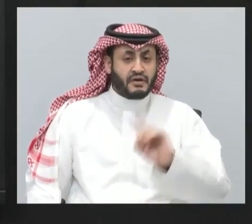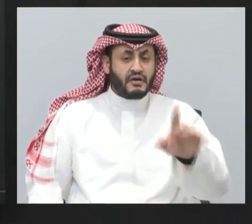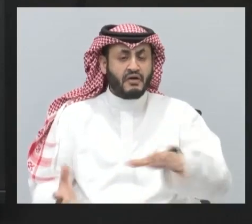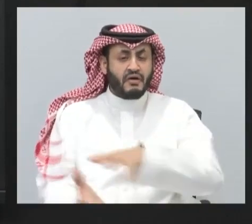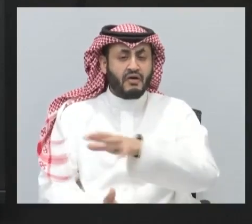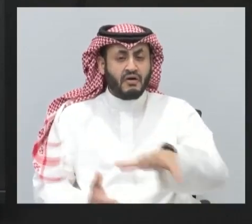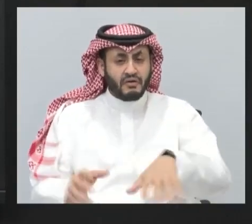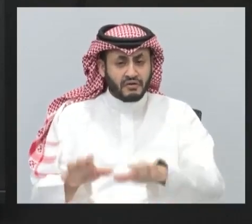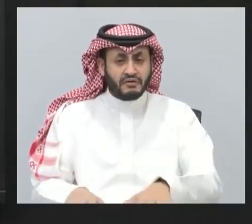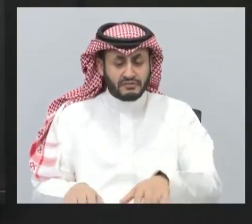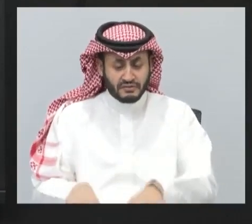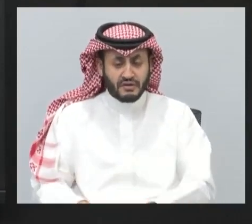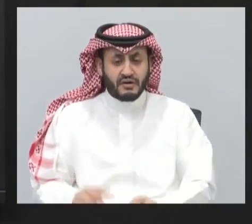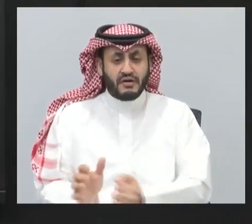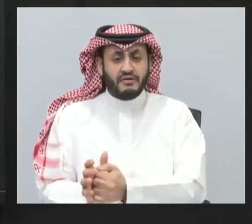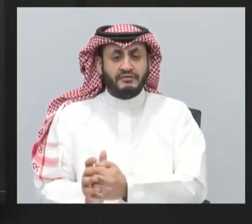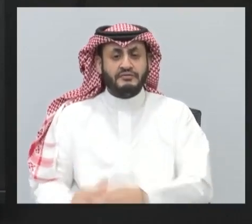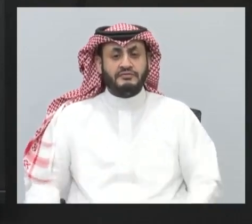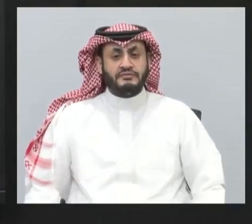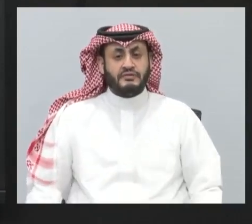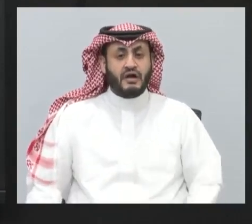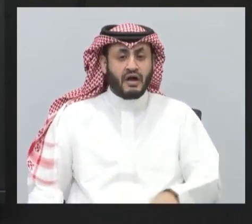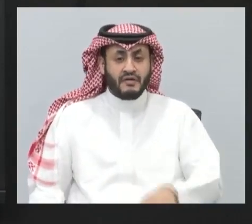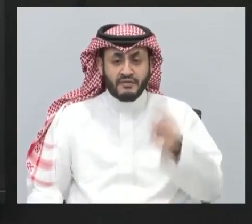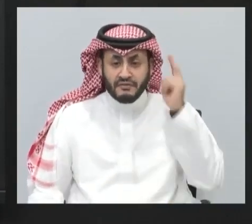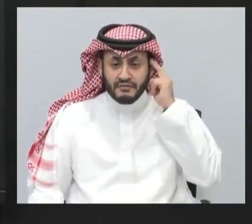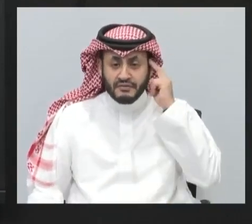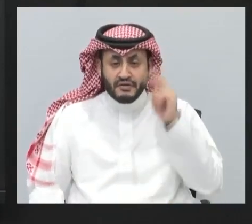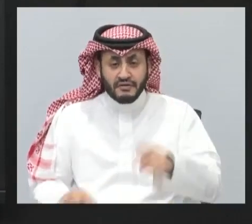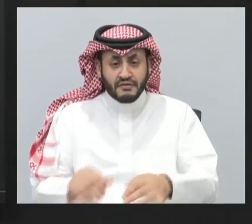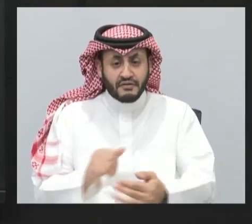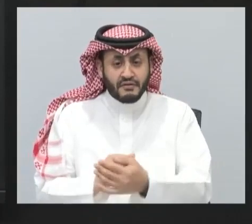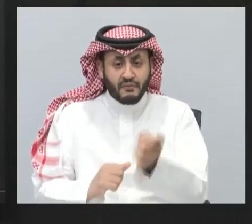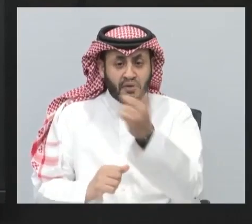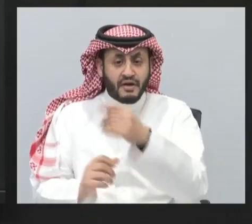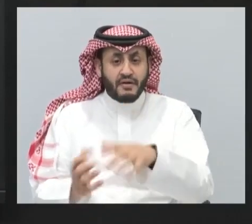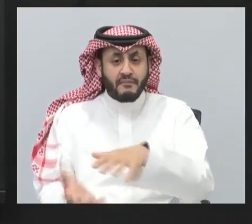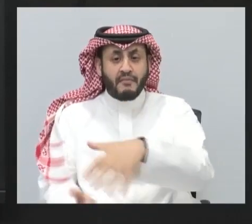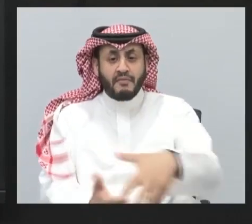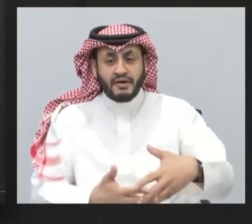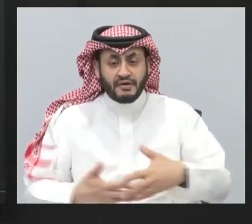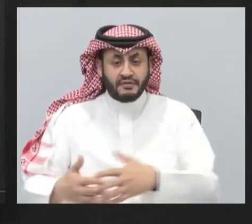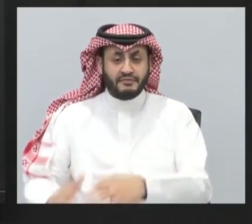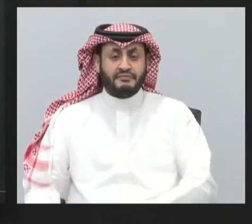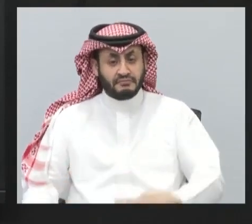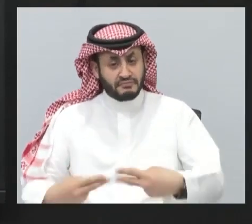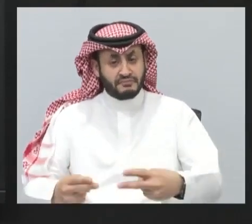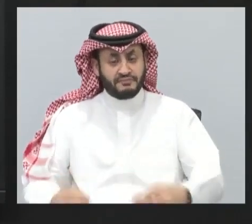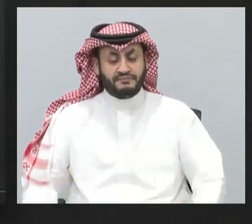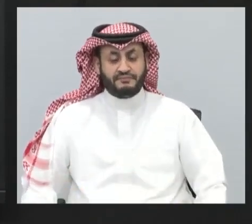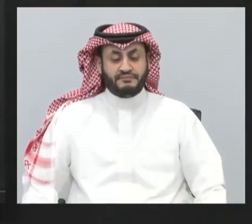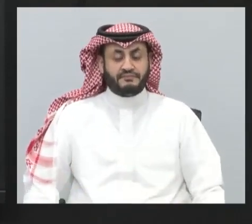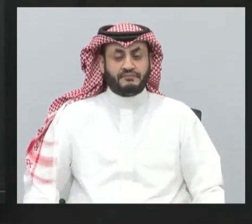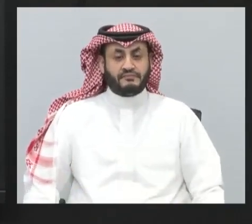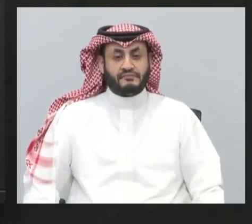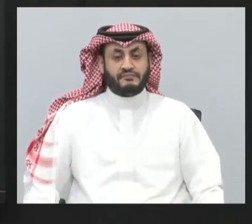overseas university while I am at my own place. Online learning and virtual learning. She's speaking that it had